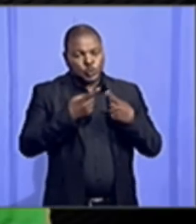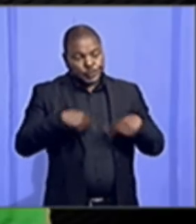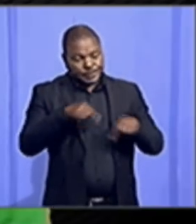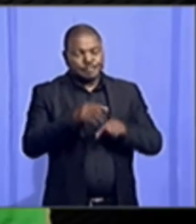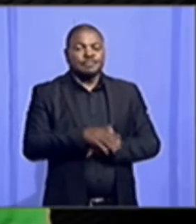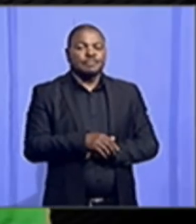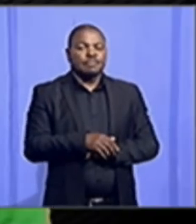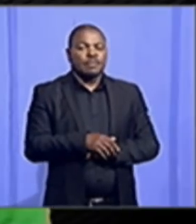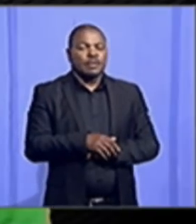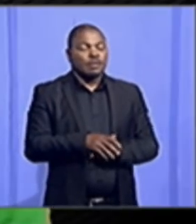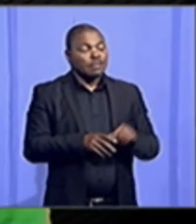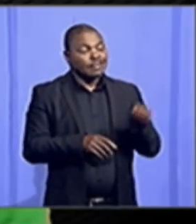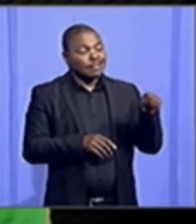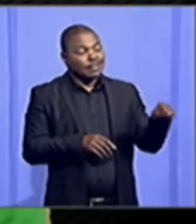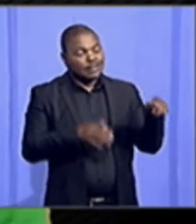the